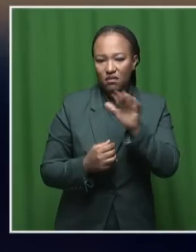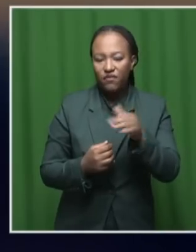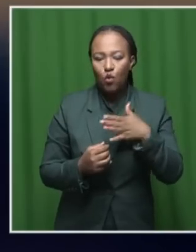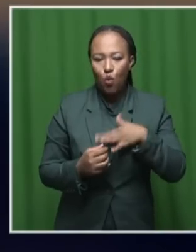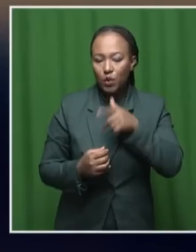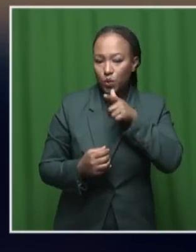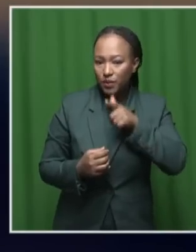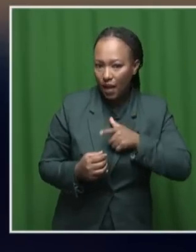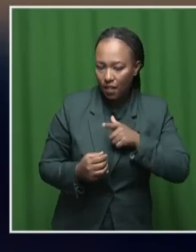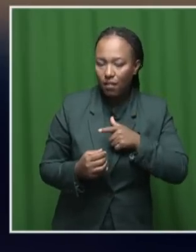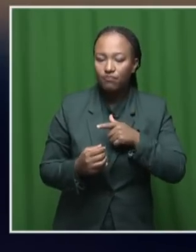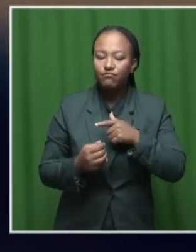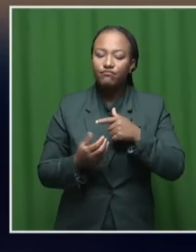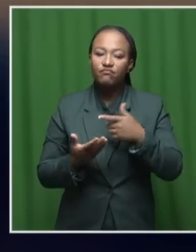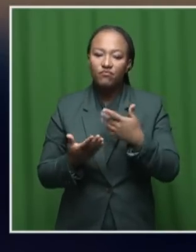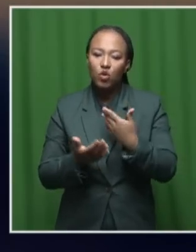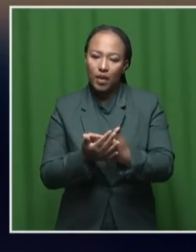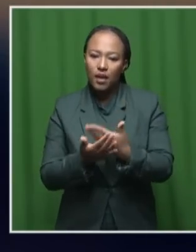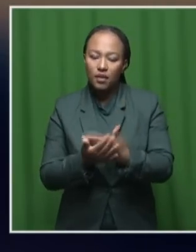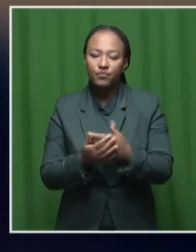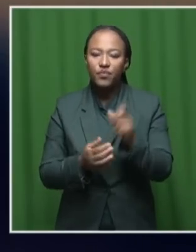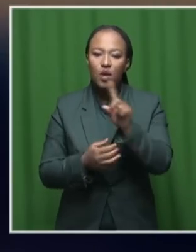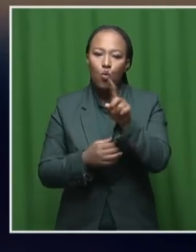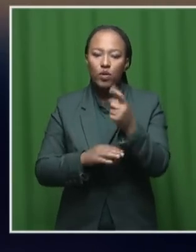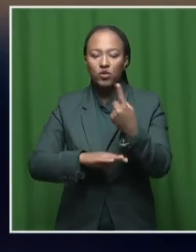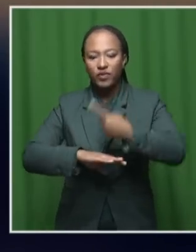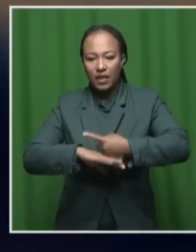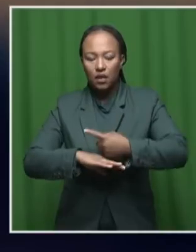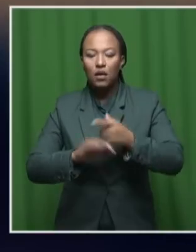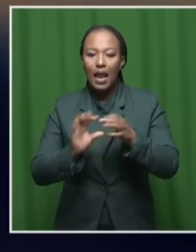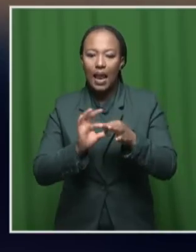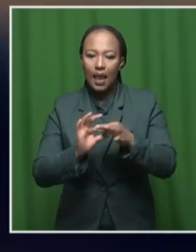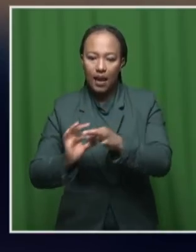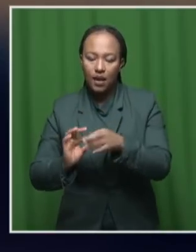your issues here in this regard, our question of the day speaks